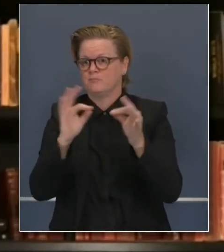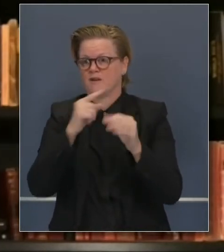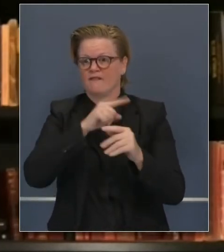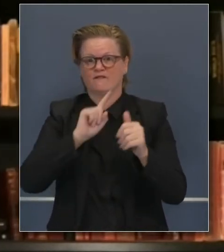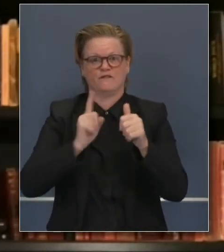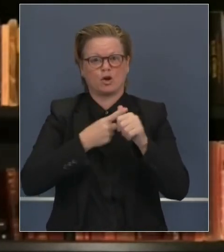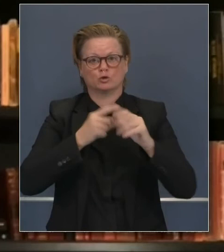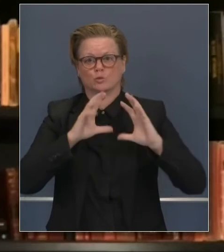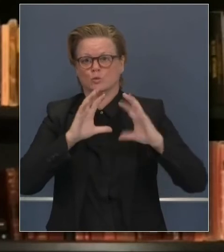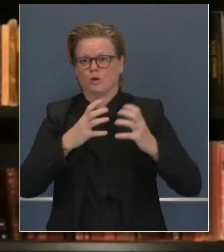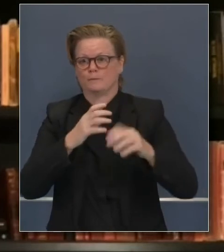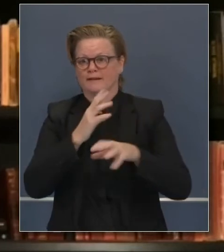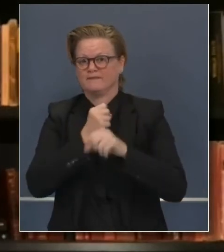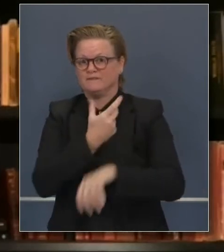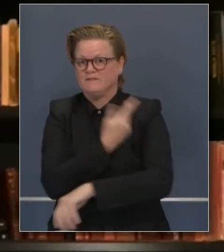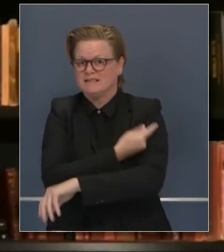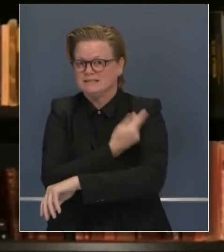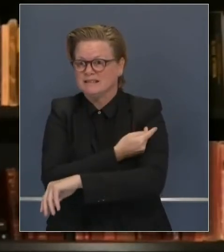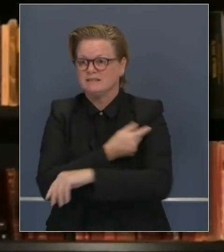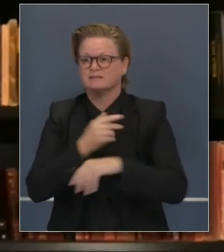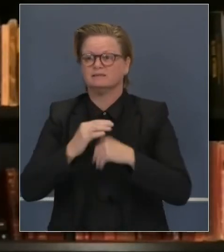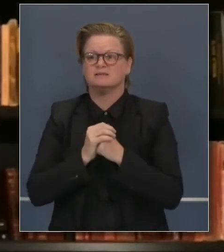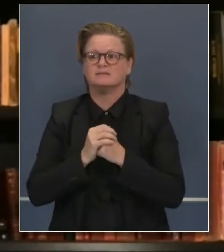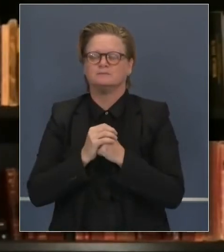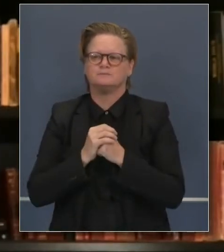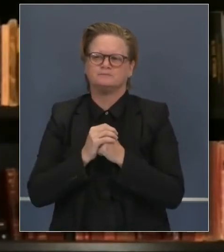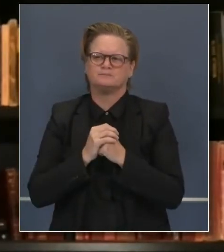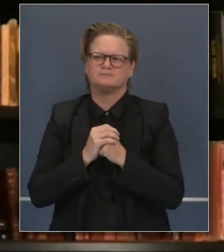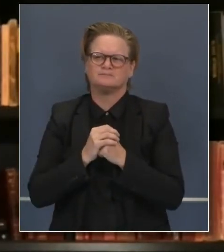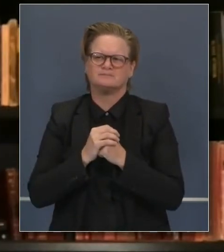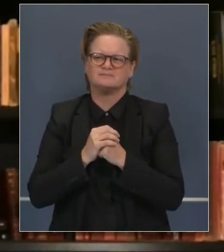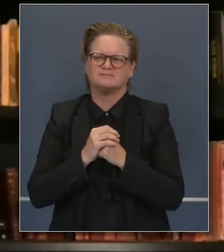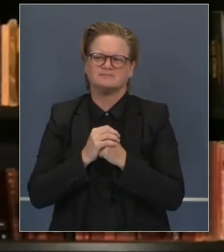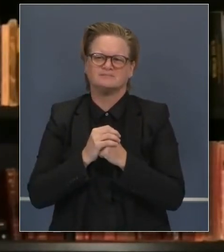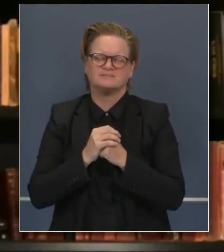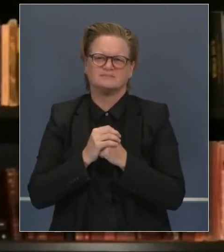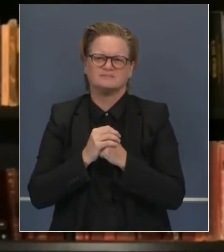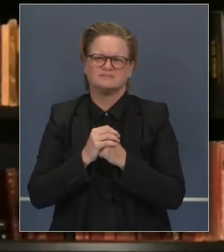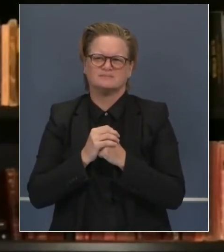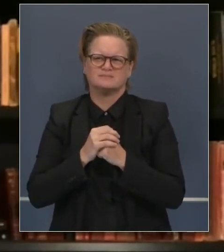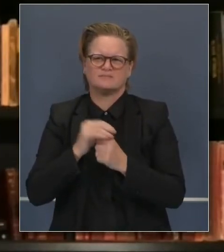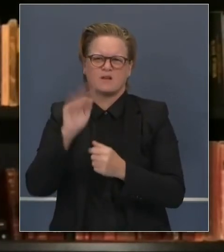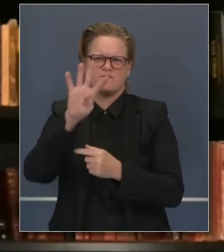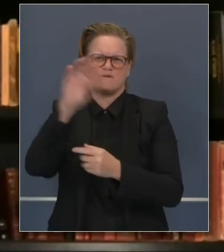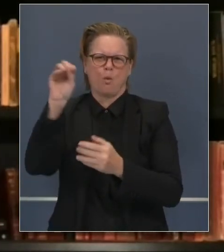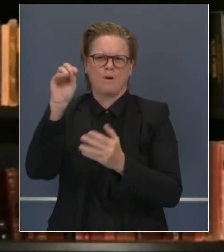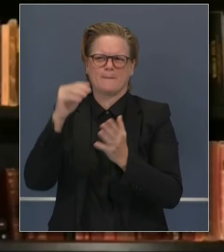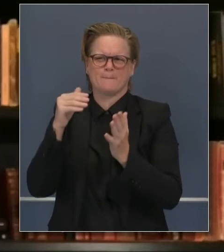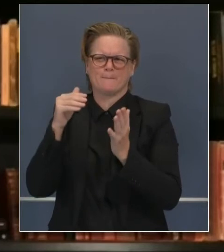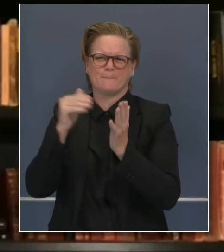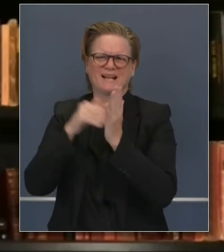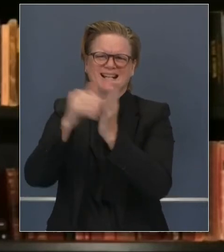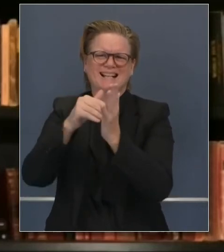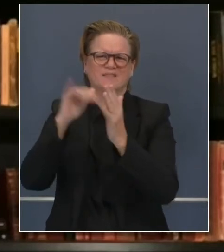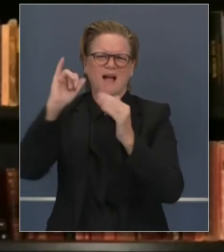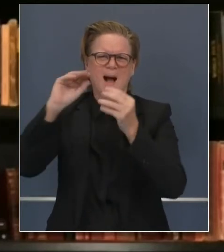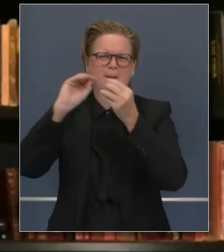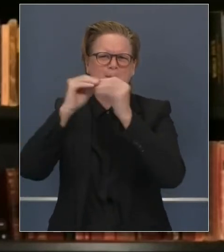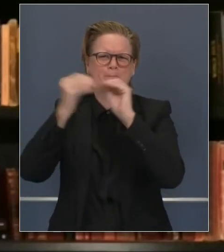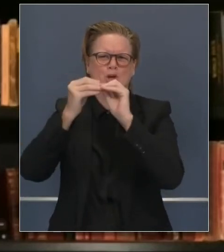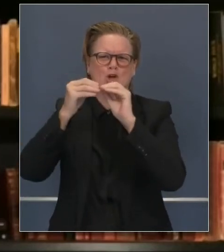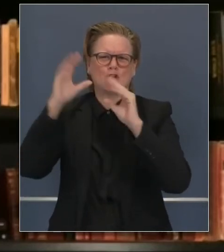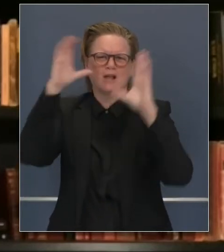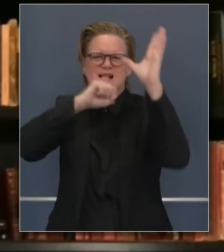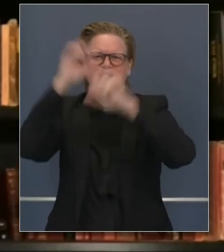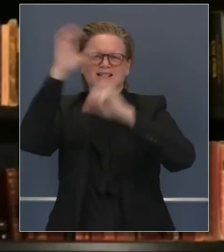million figure that we've been hearing bandied about and whether or not we're just assuming that number or whether or not we are